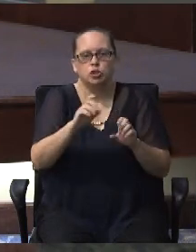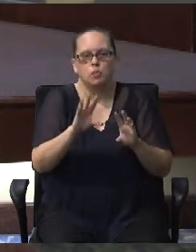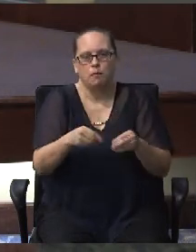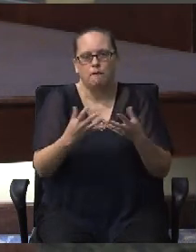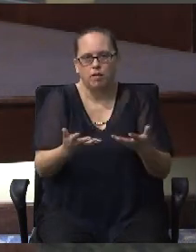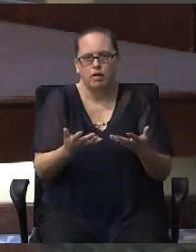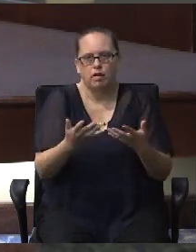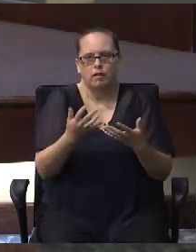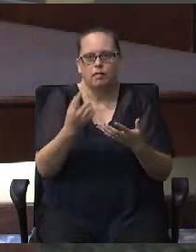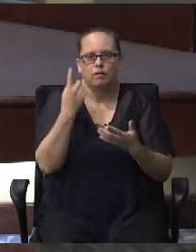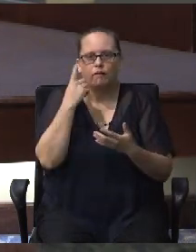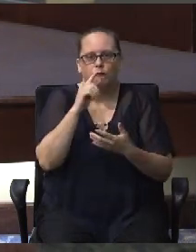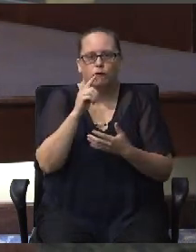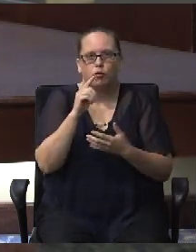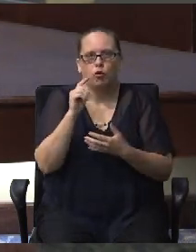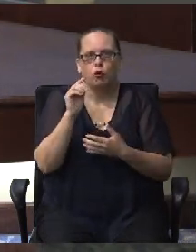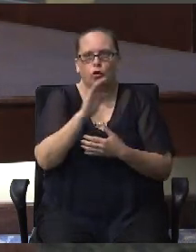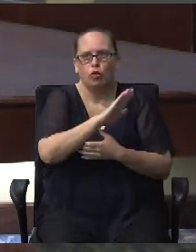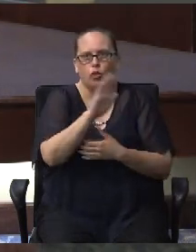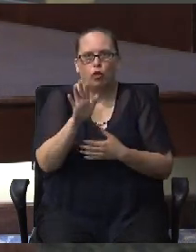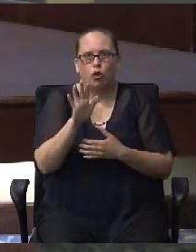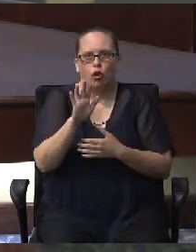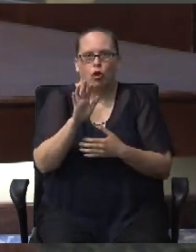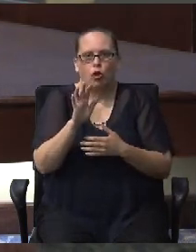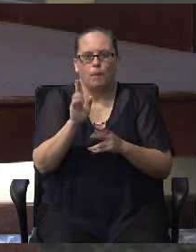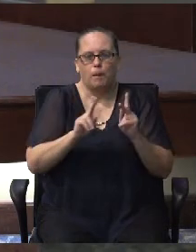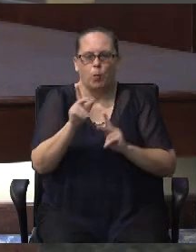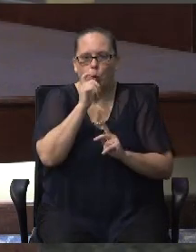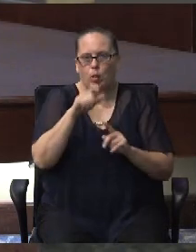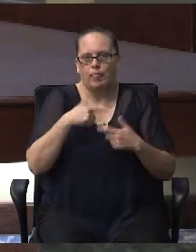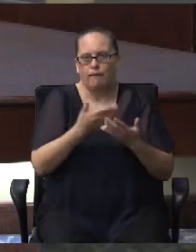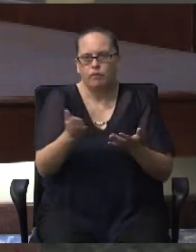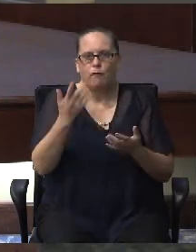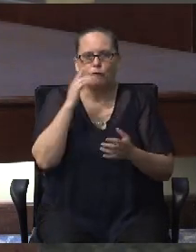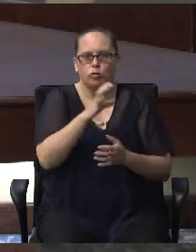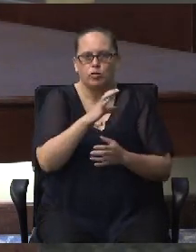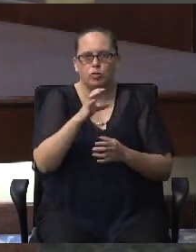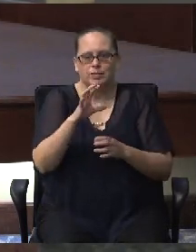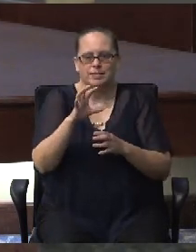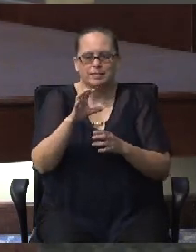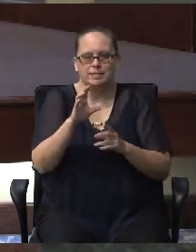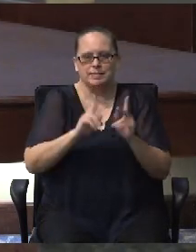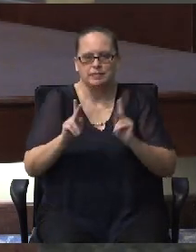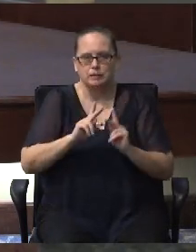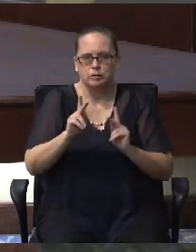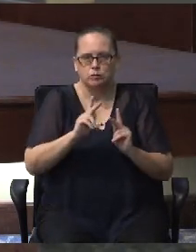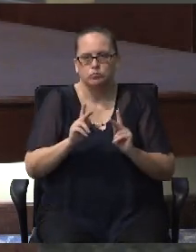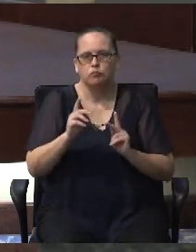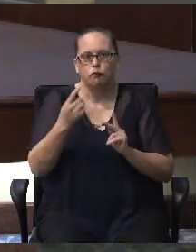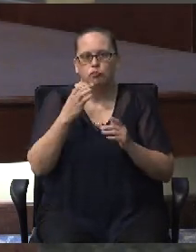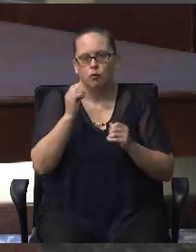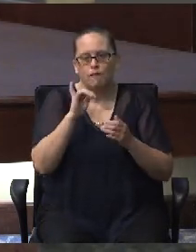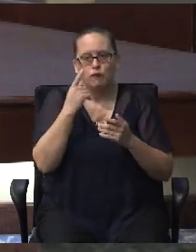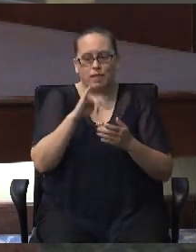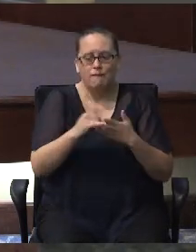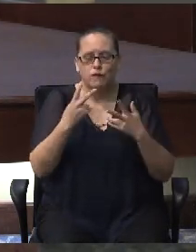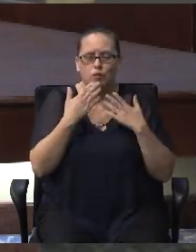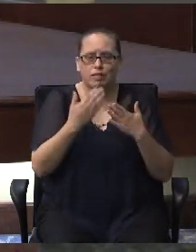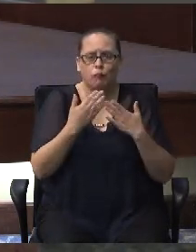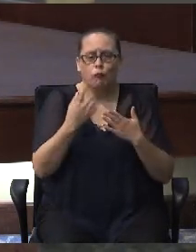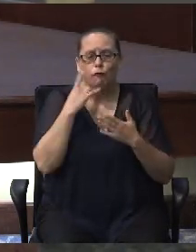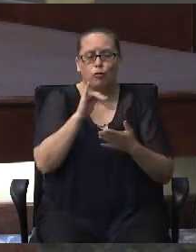provide for our constituency and for our citizens. And so for that, I am very grateful. And because of